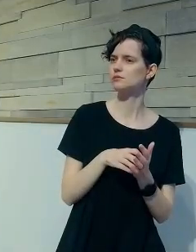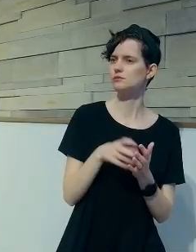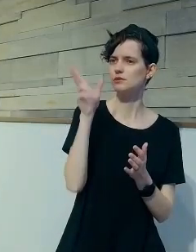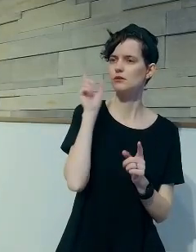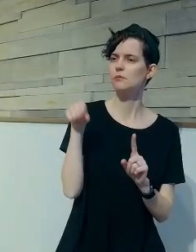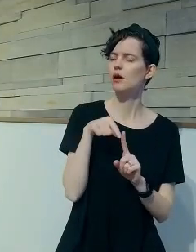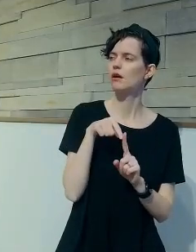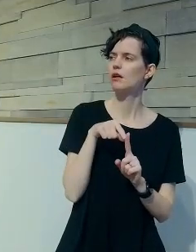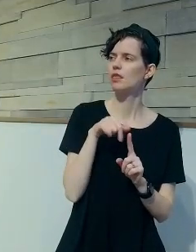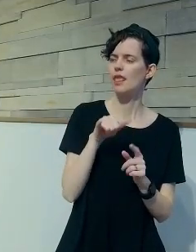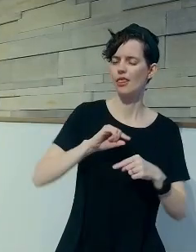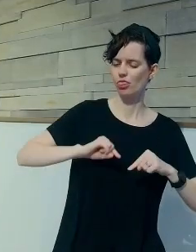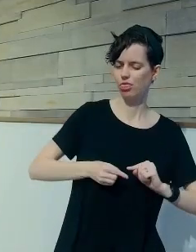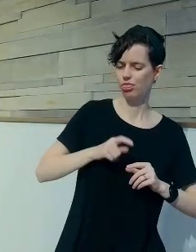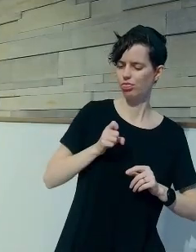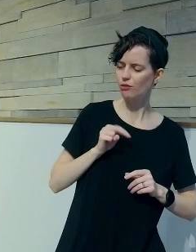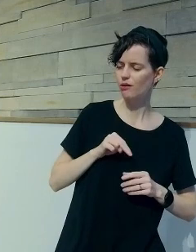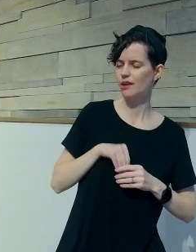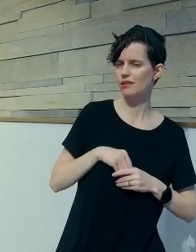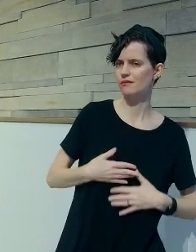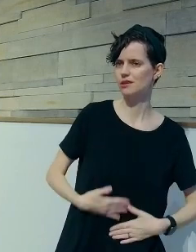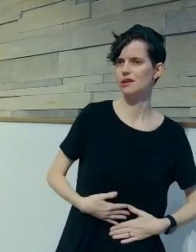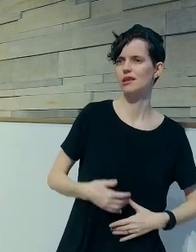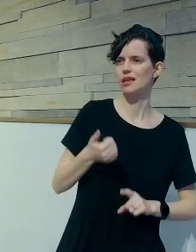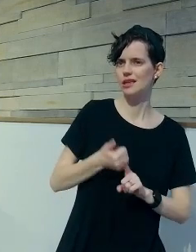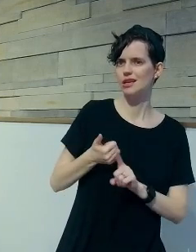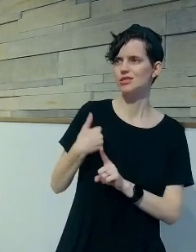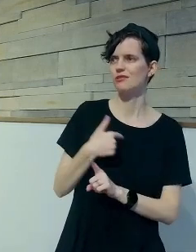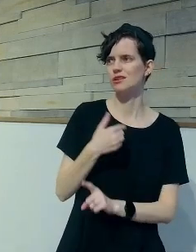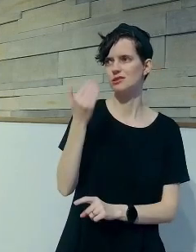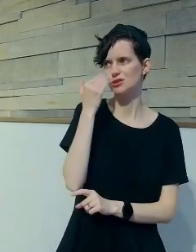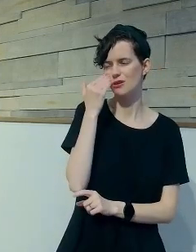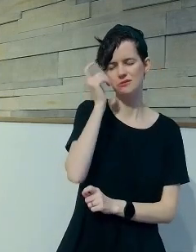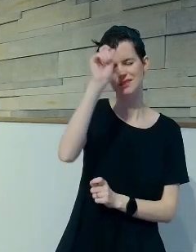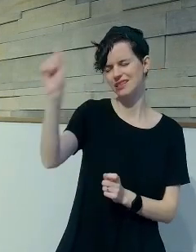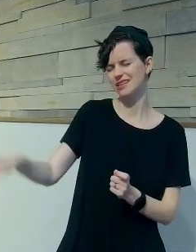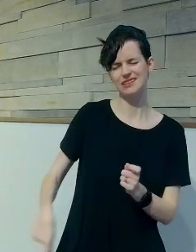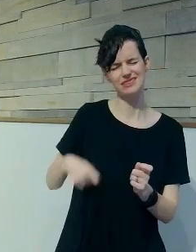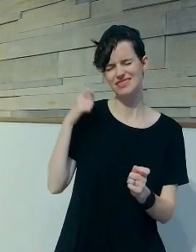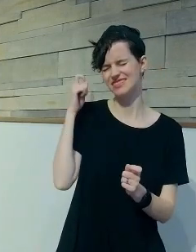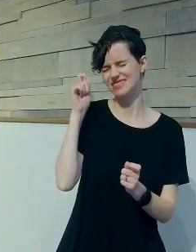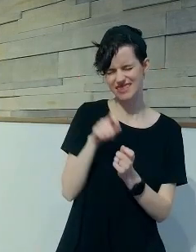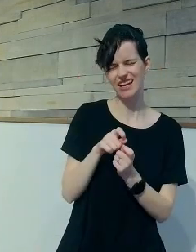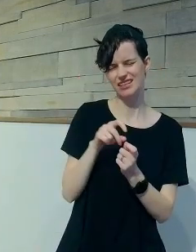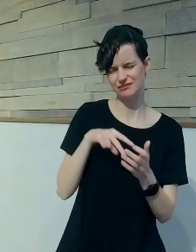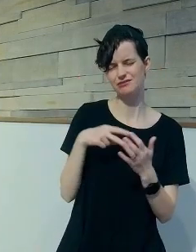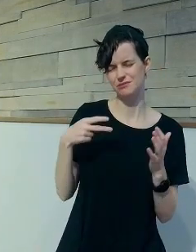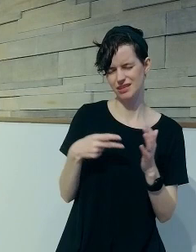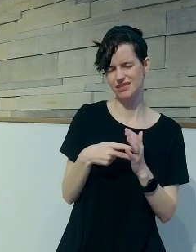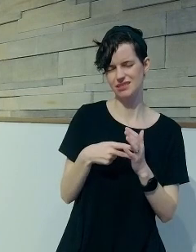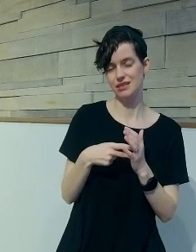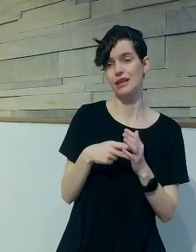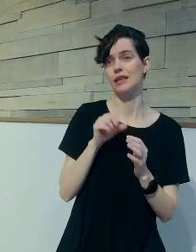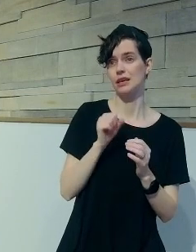about that thorn in the flesh, and every one of us knows exactly what he means.